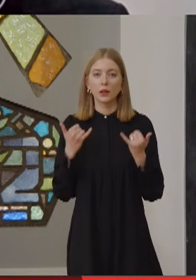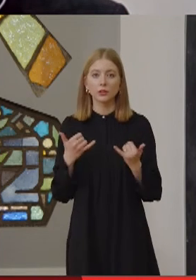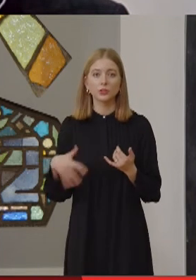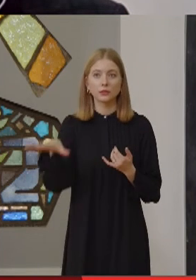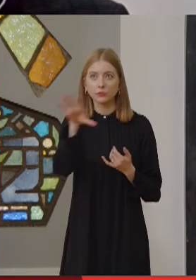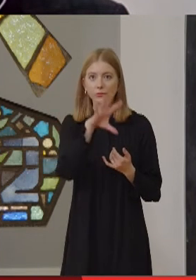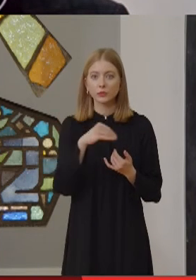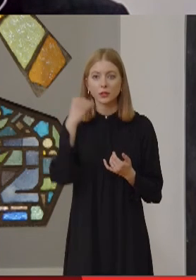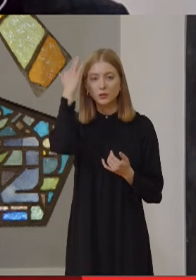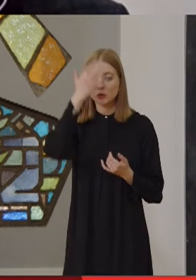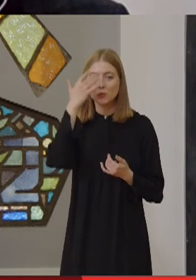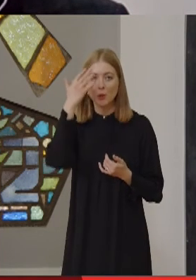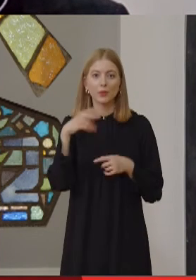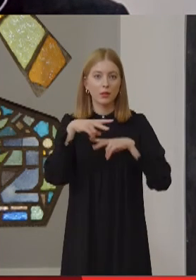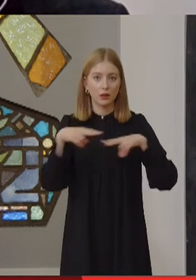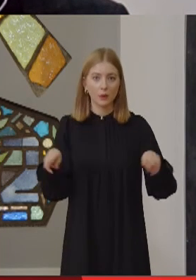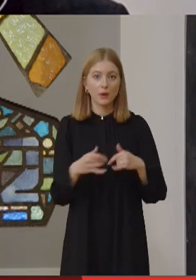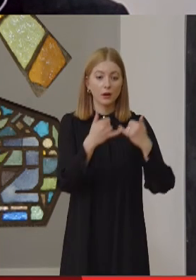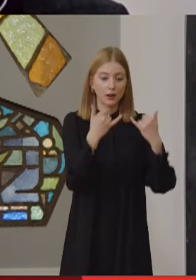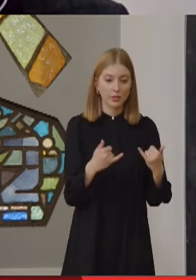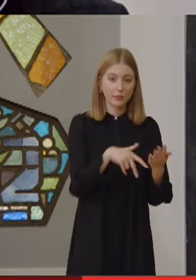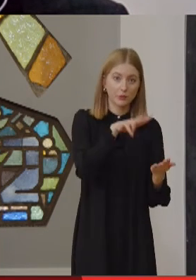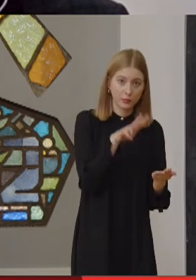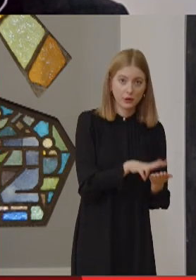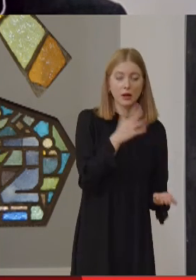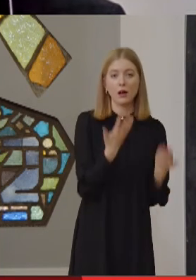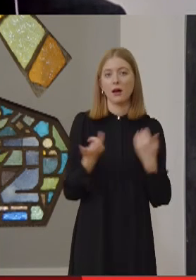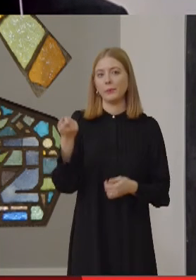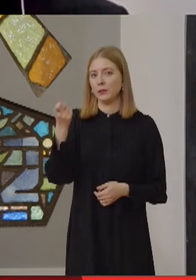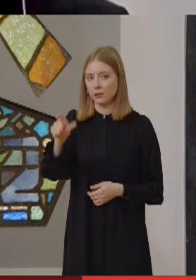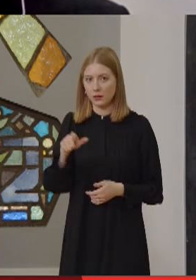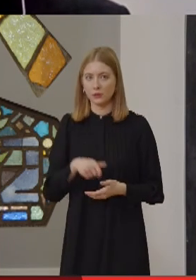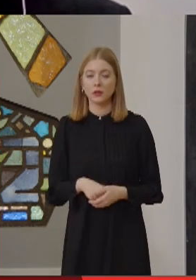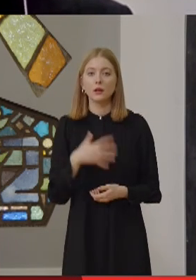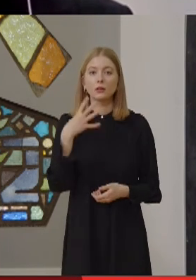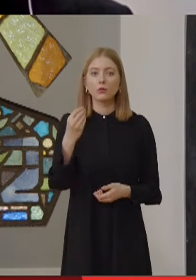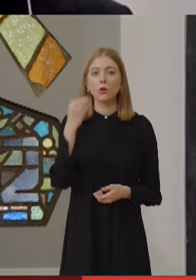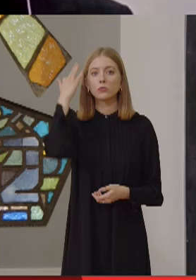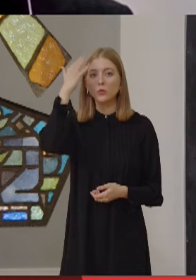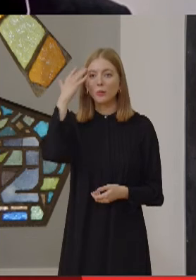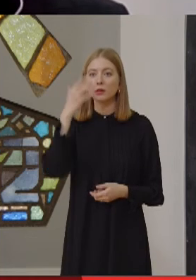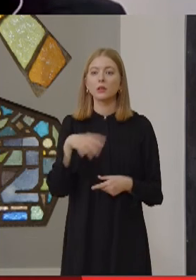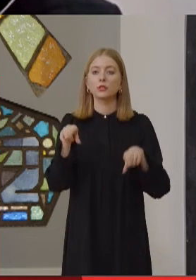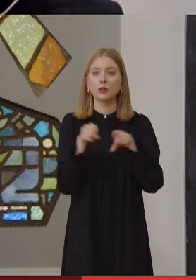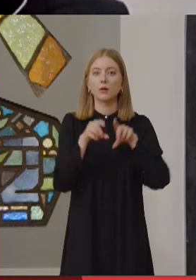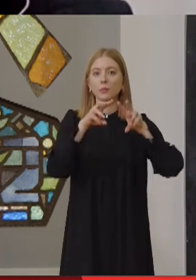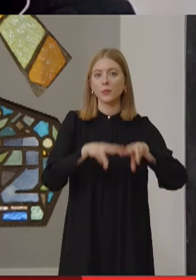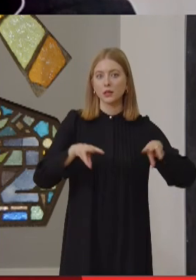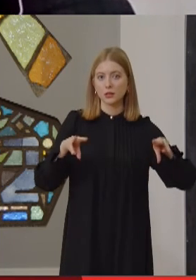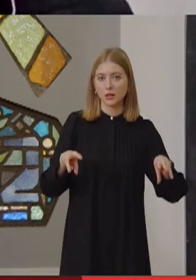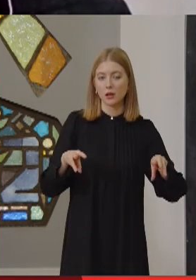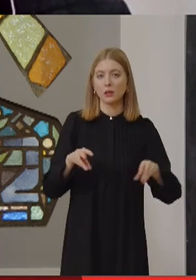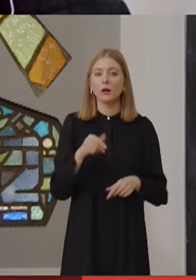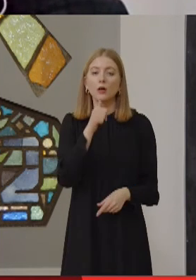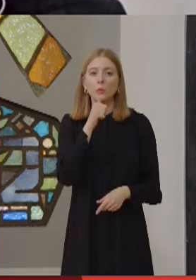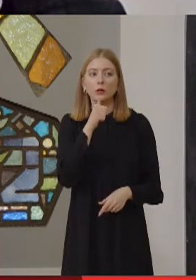We all agree that now or never with this convention, in your opinion, in terms of